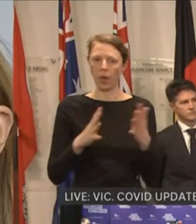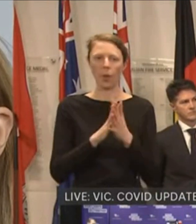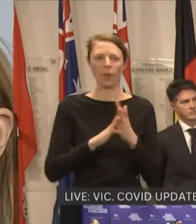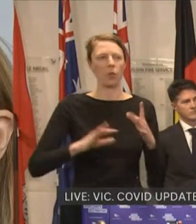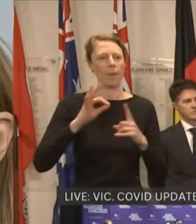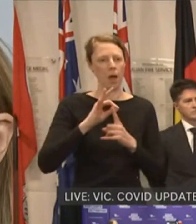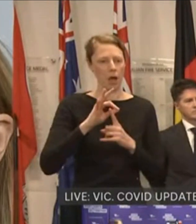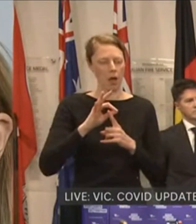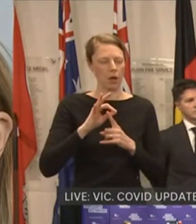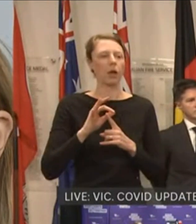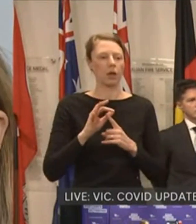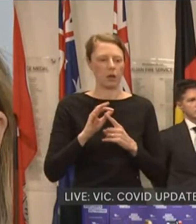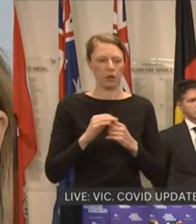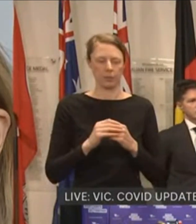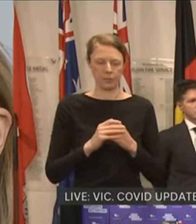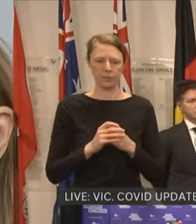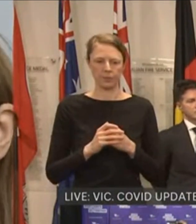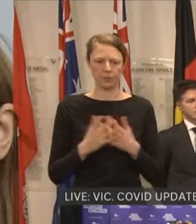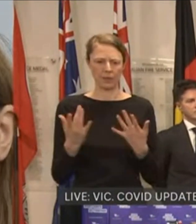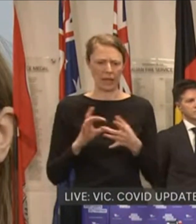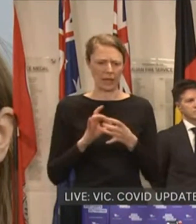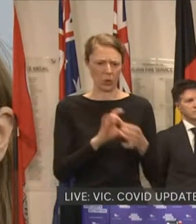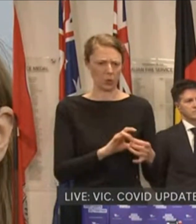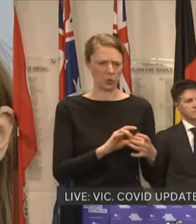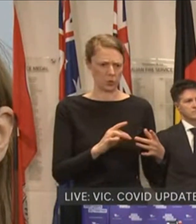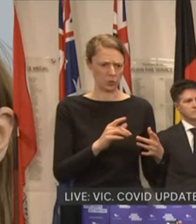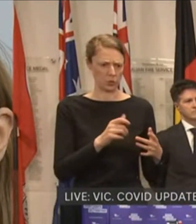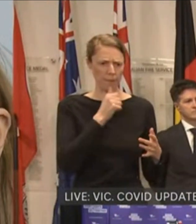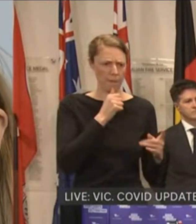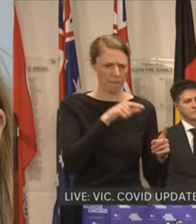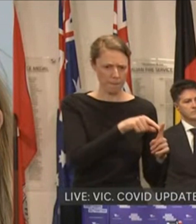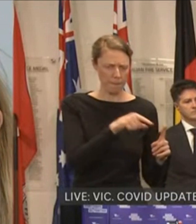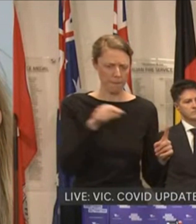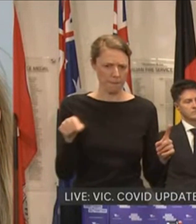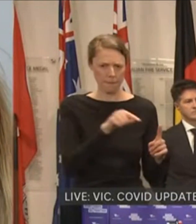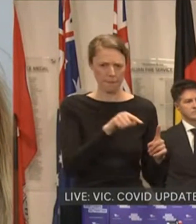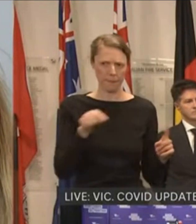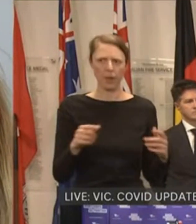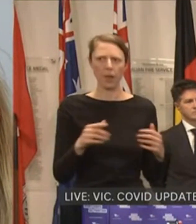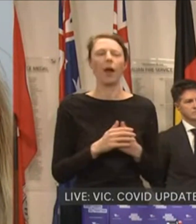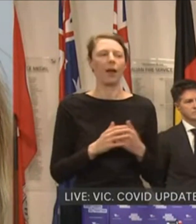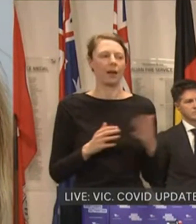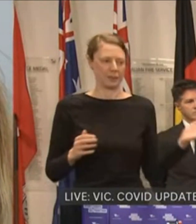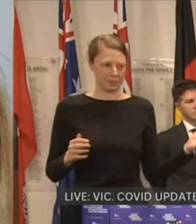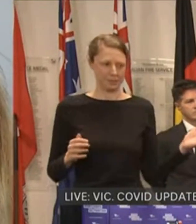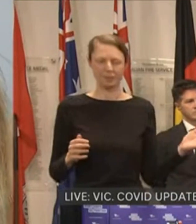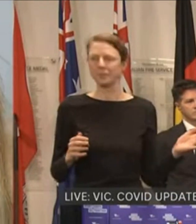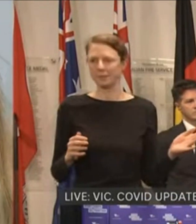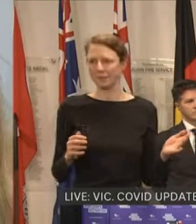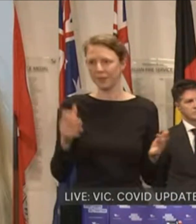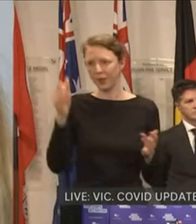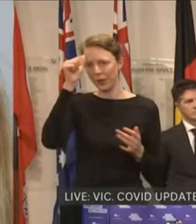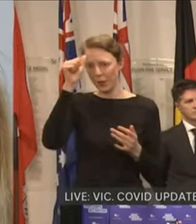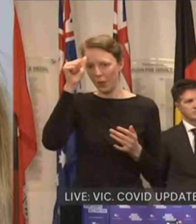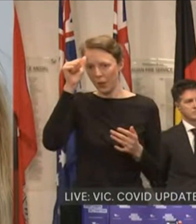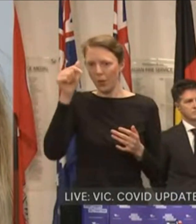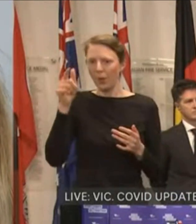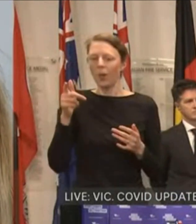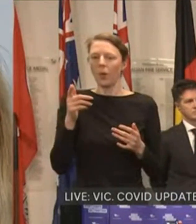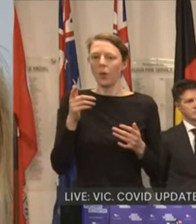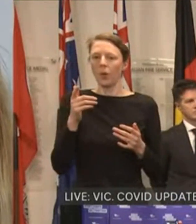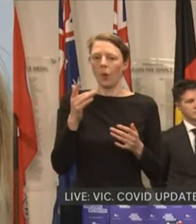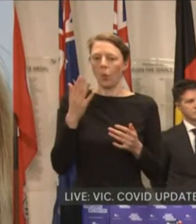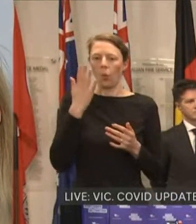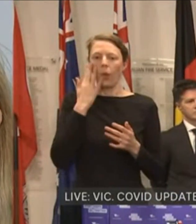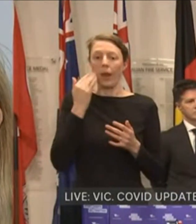we do think a transmission event occurred there. I also want to say that it's really important that community does not penalise